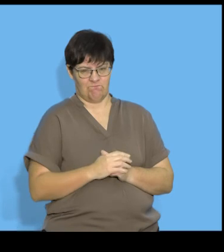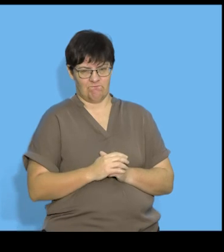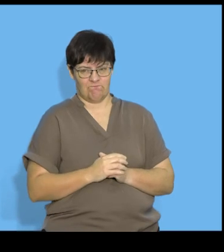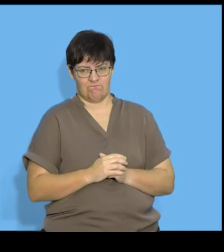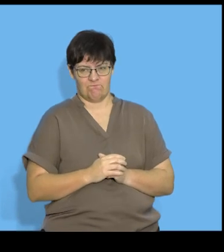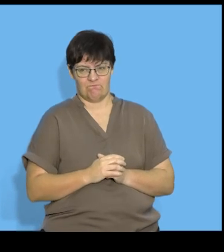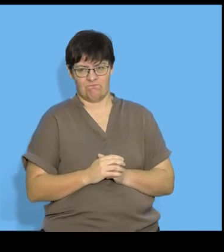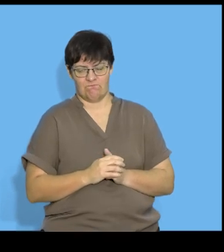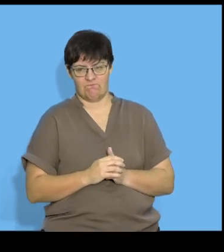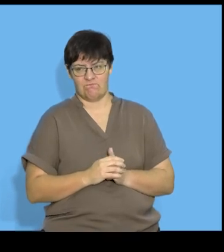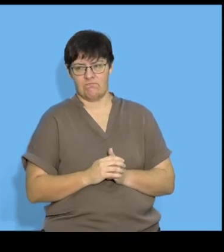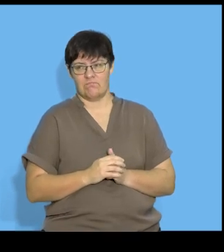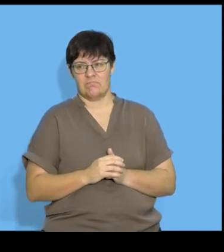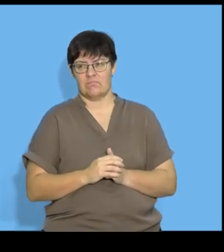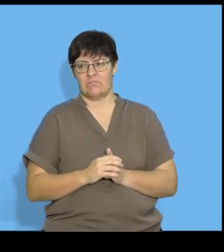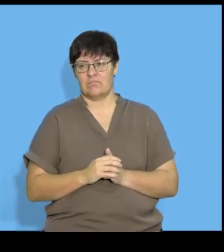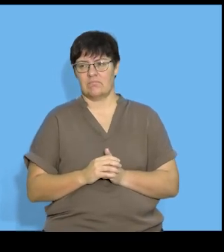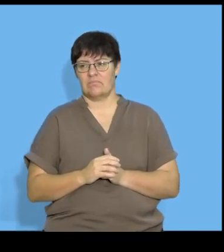is going to be on my